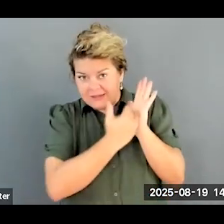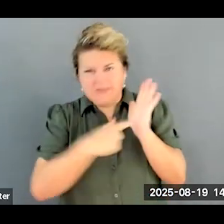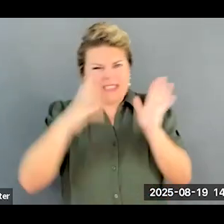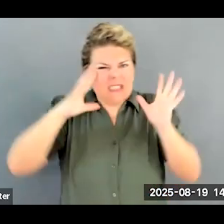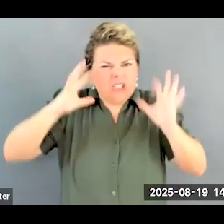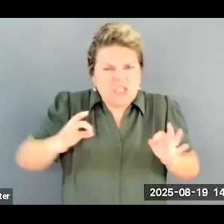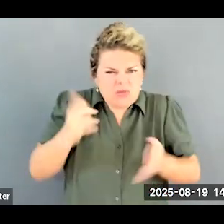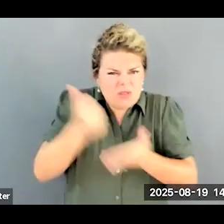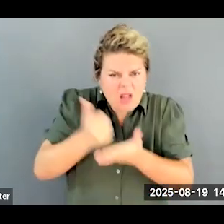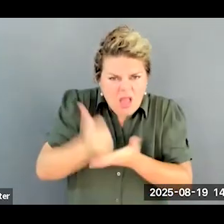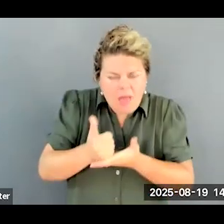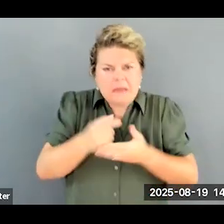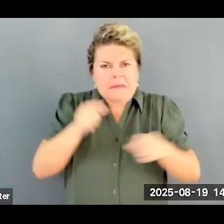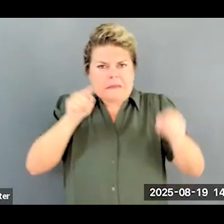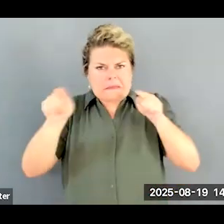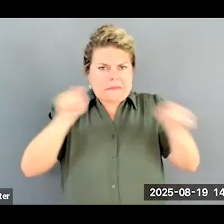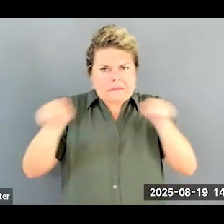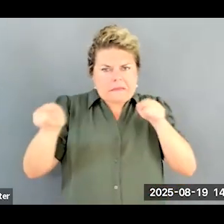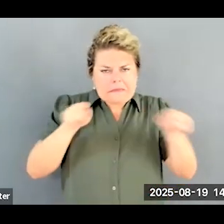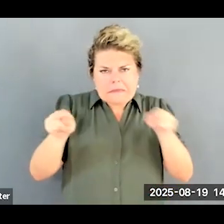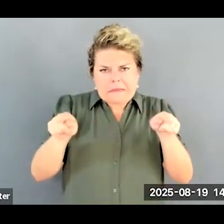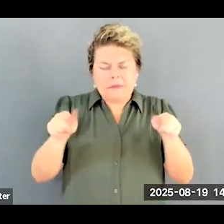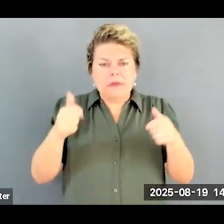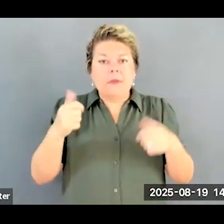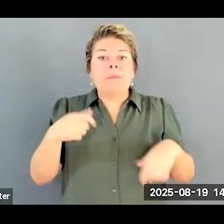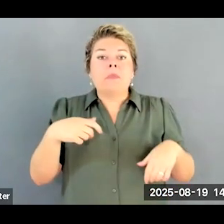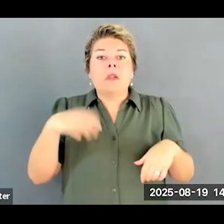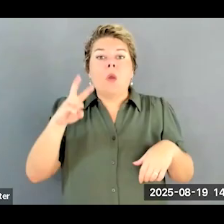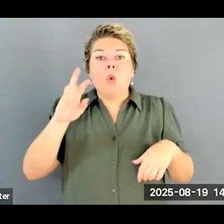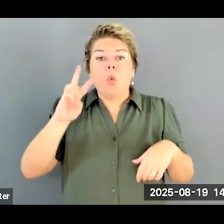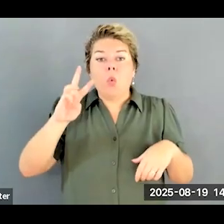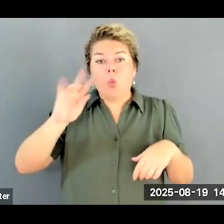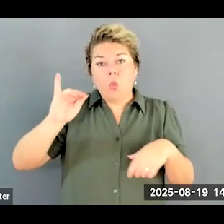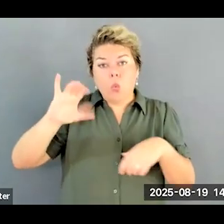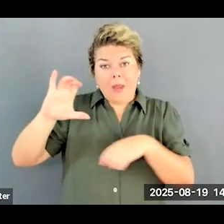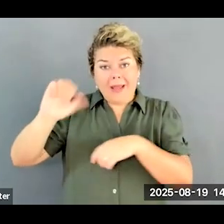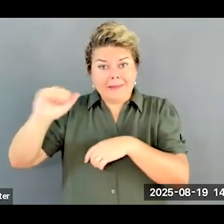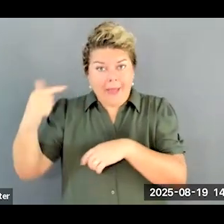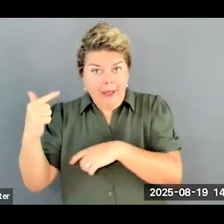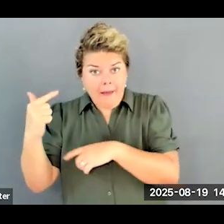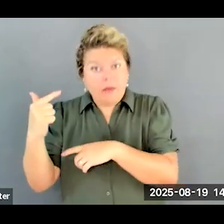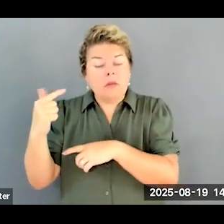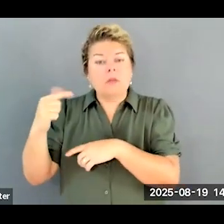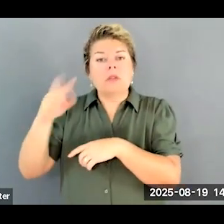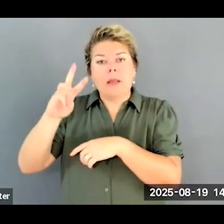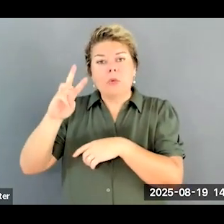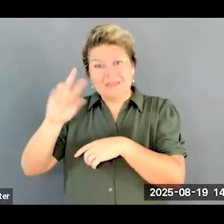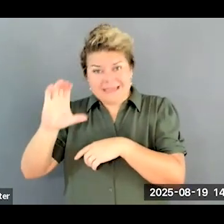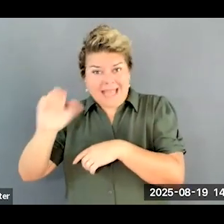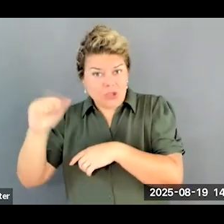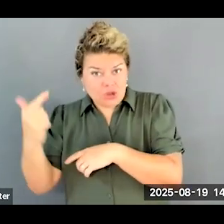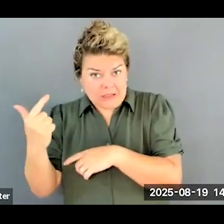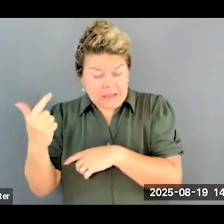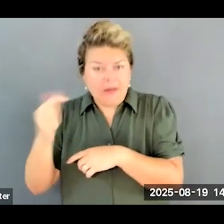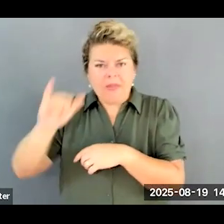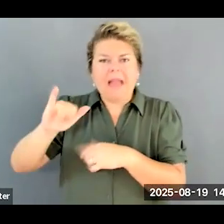tree from the WCAG, the WCAG Web Content